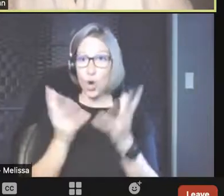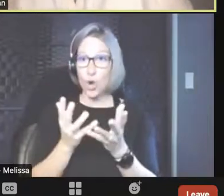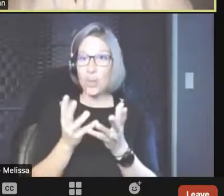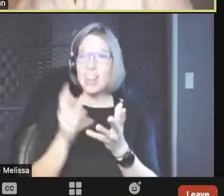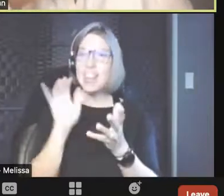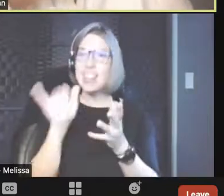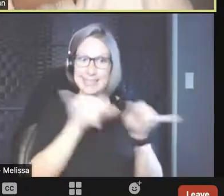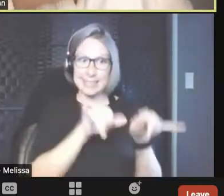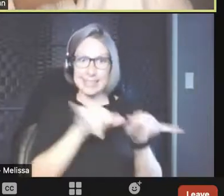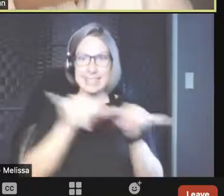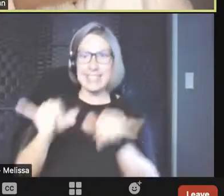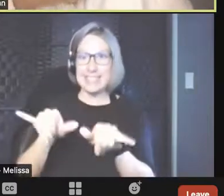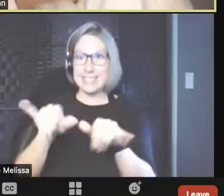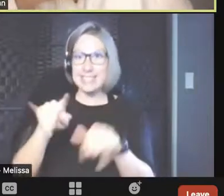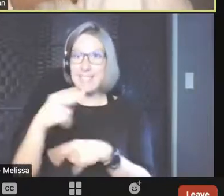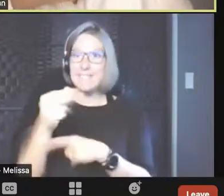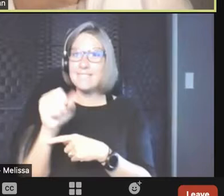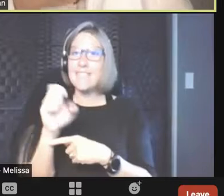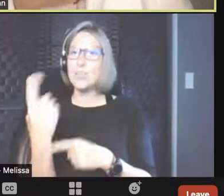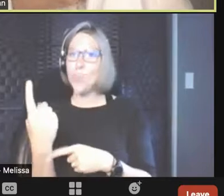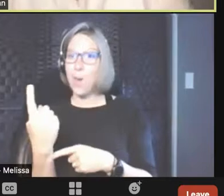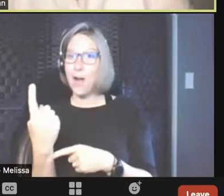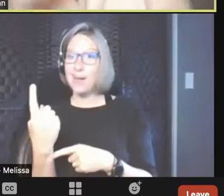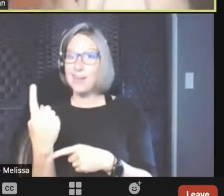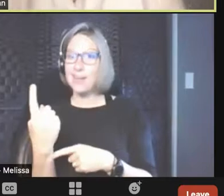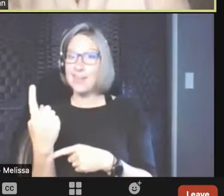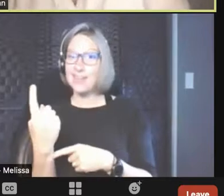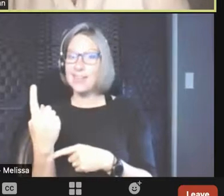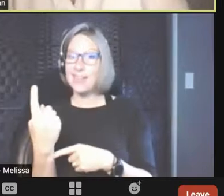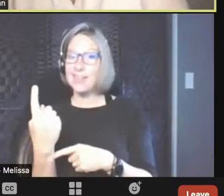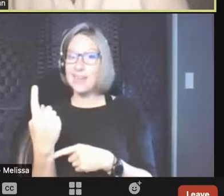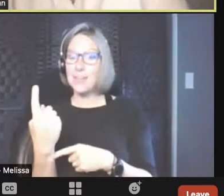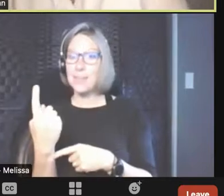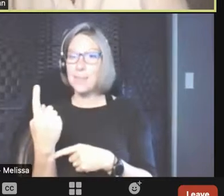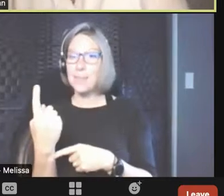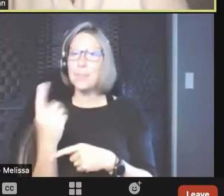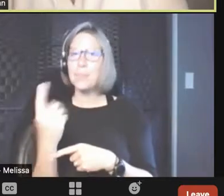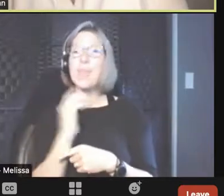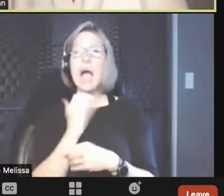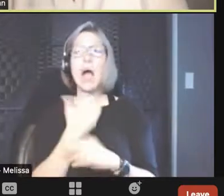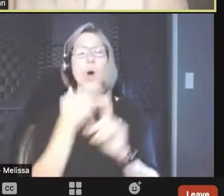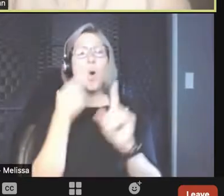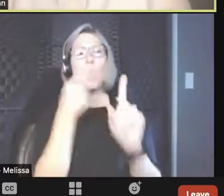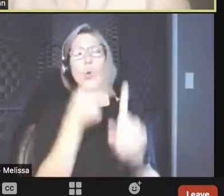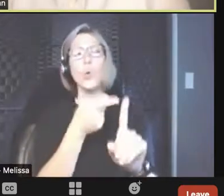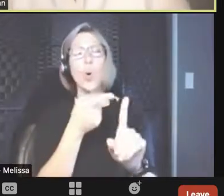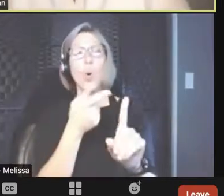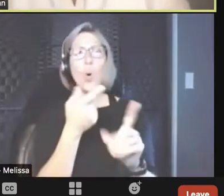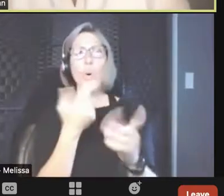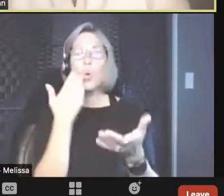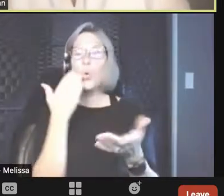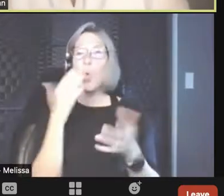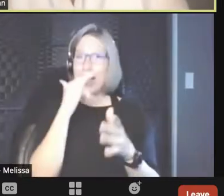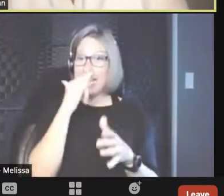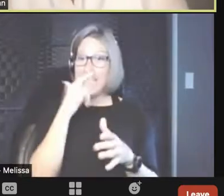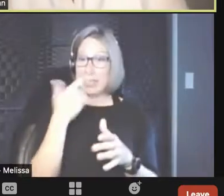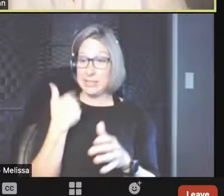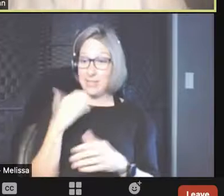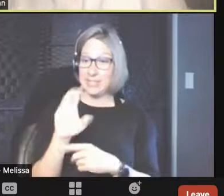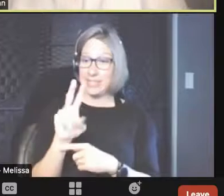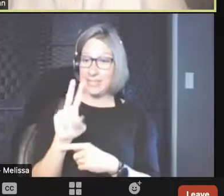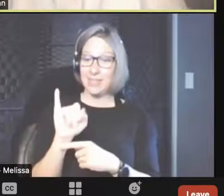of vision that a person in early phase 1 has. And our goal, he said, kids with CVI don't go through the process that other